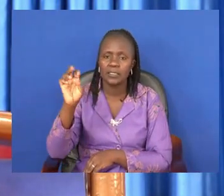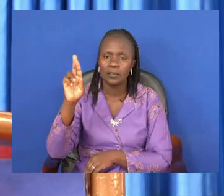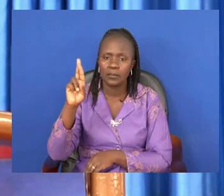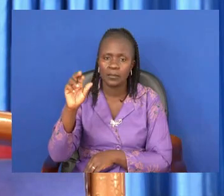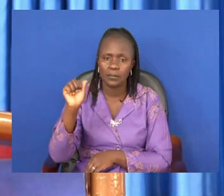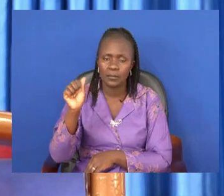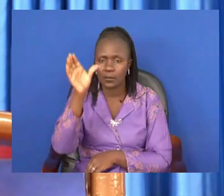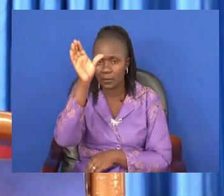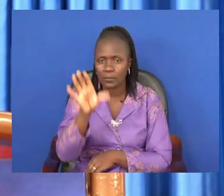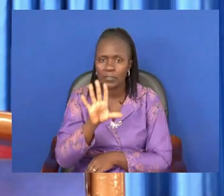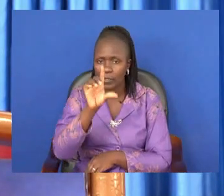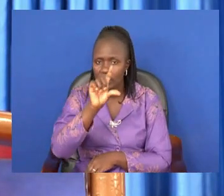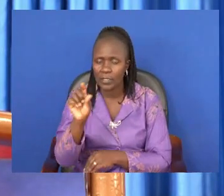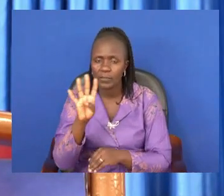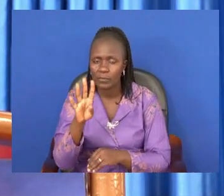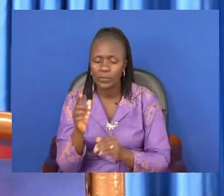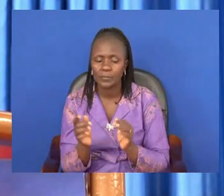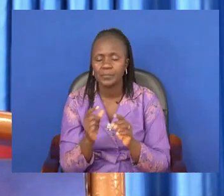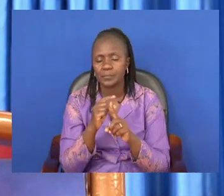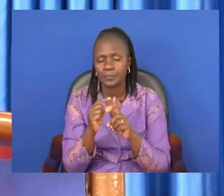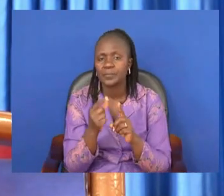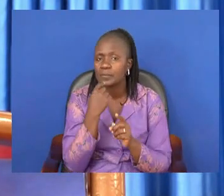4, the word says,